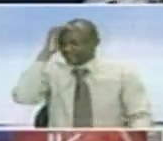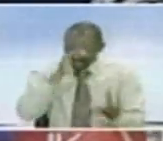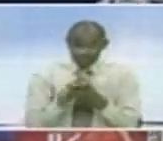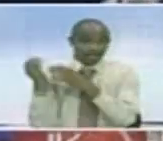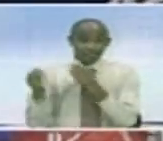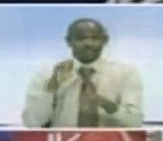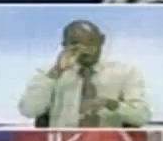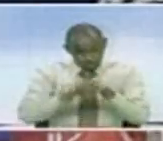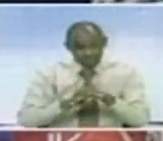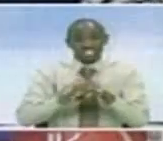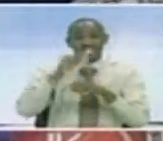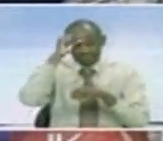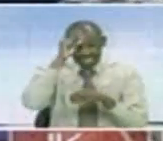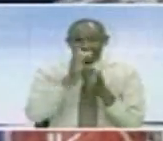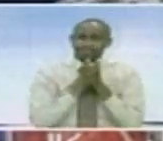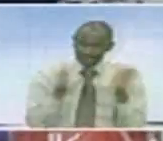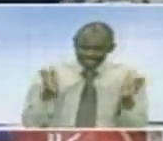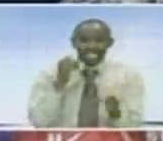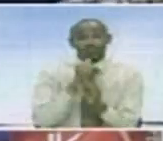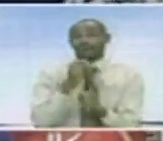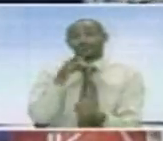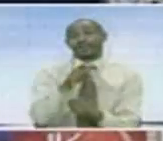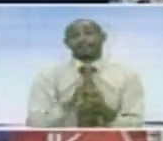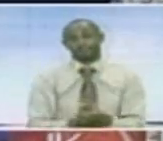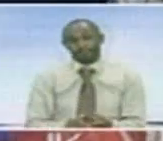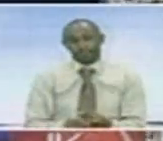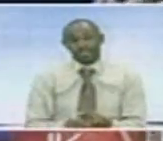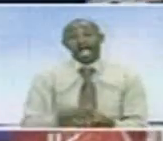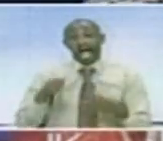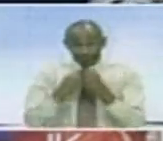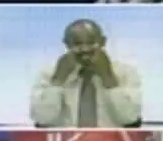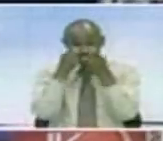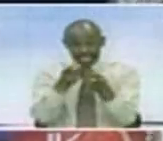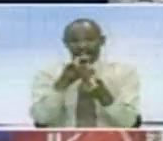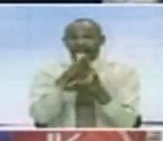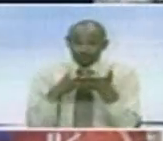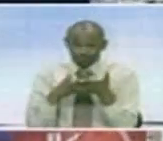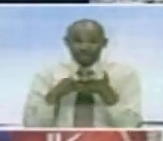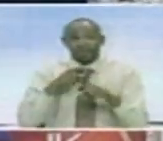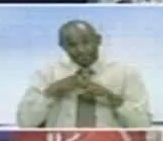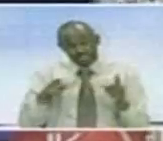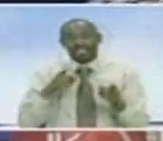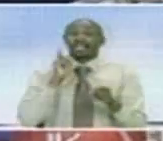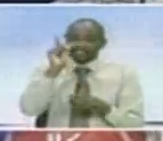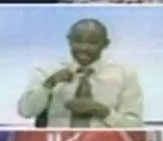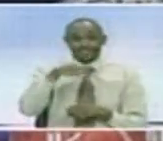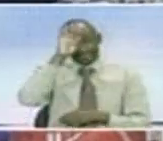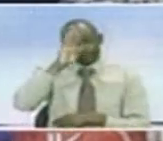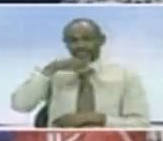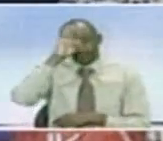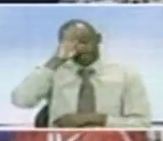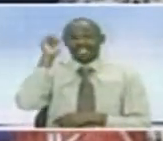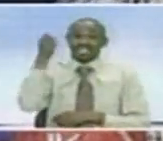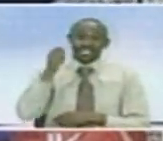good governance, transparency, and will work for them. And it happened halfway, but with disappointments, Kenyans